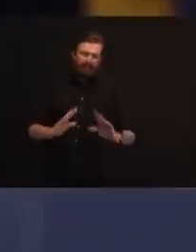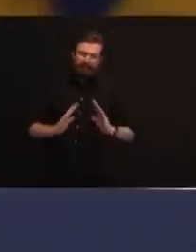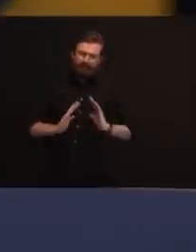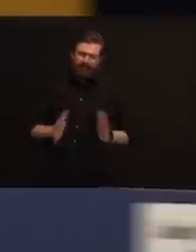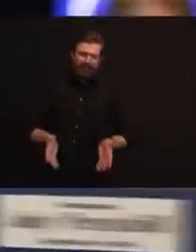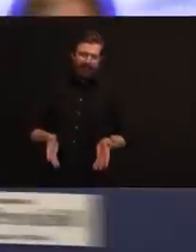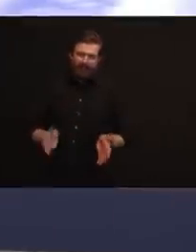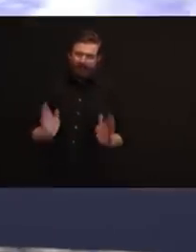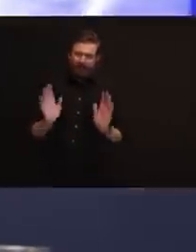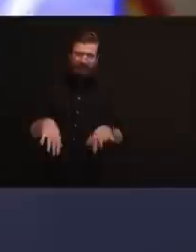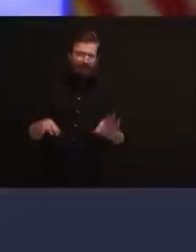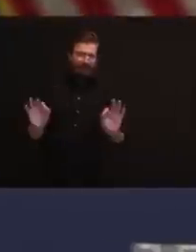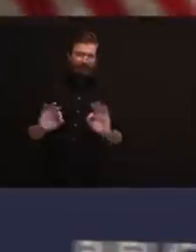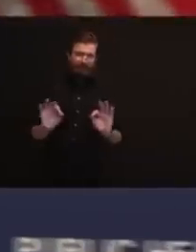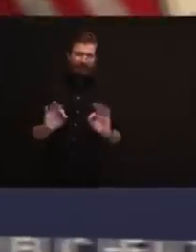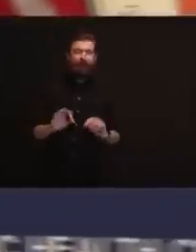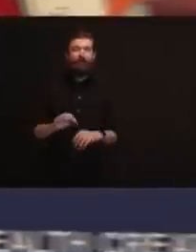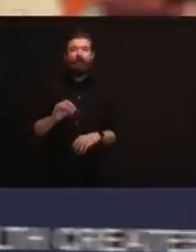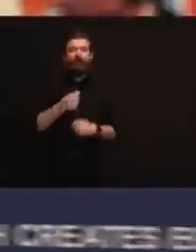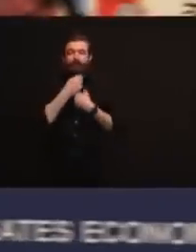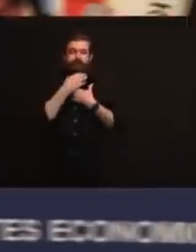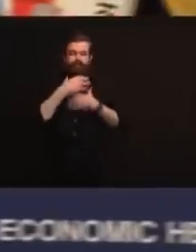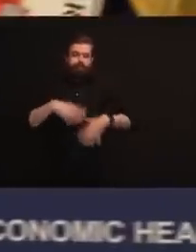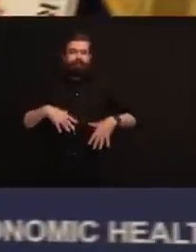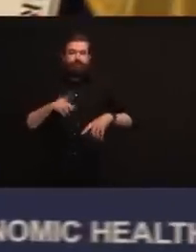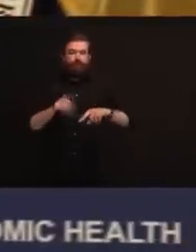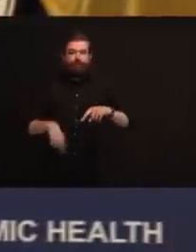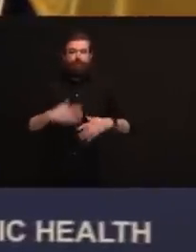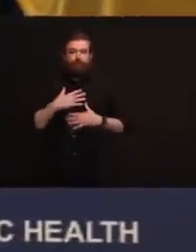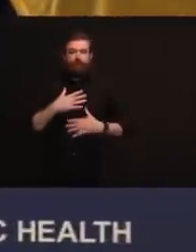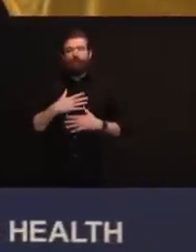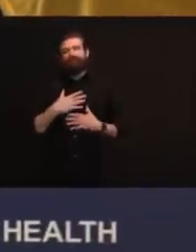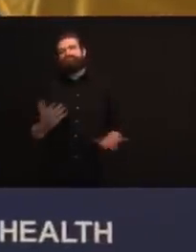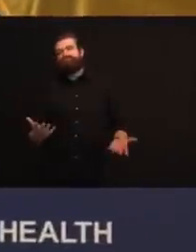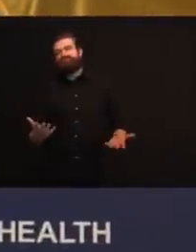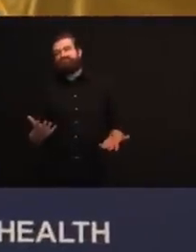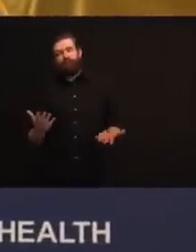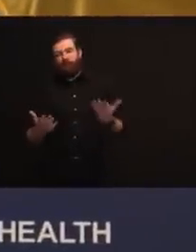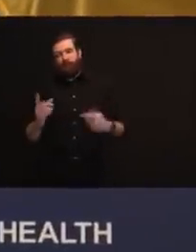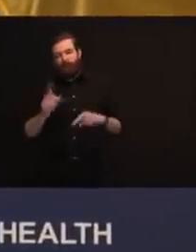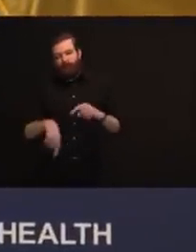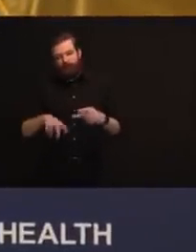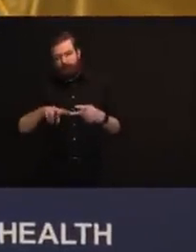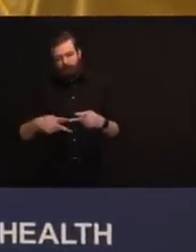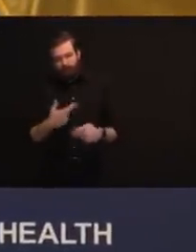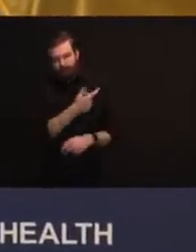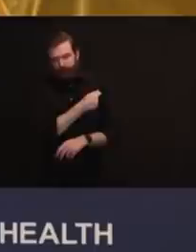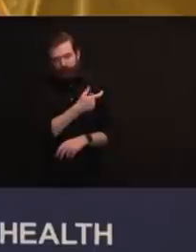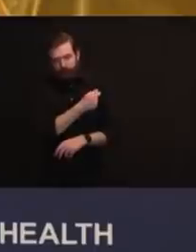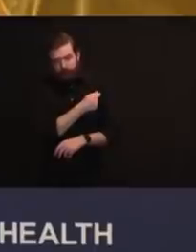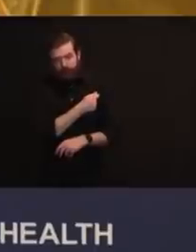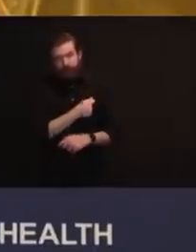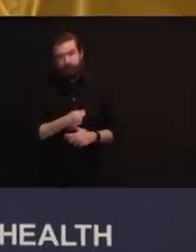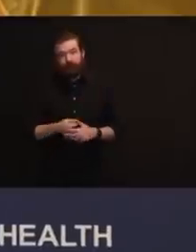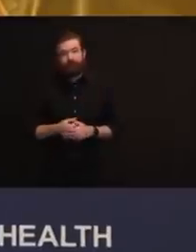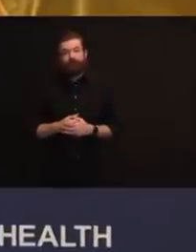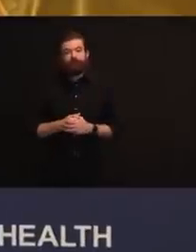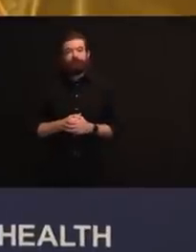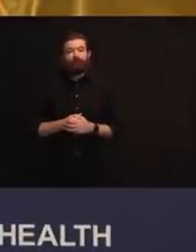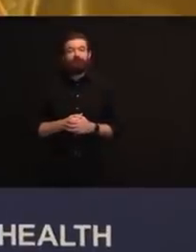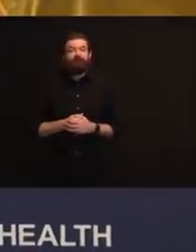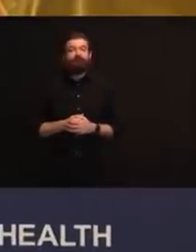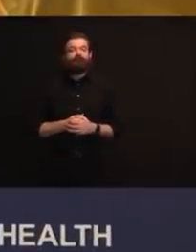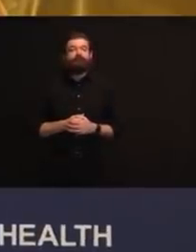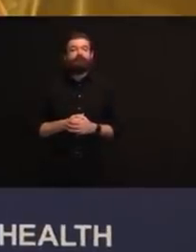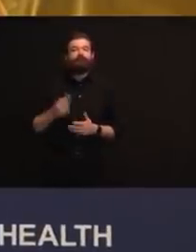similar to other vaccinations. Correct. Right? Flu or otherwise, Right. But something severe, how would you describe, what level Shock, gets you to severe? blood